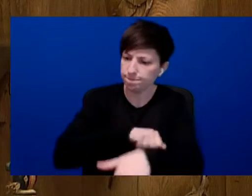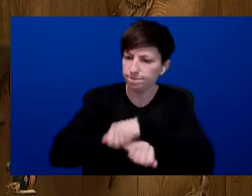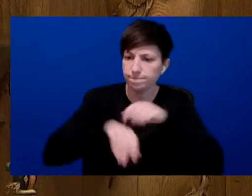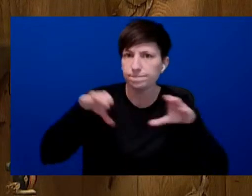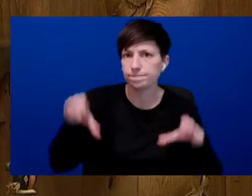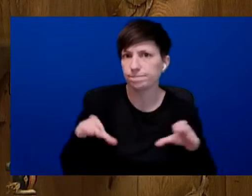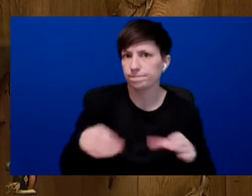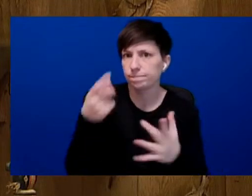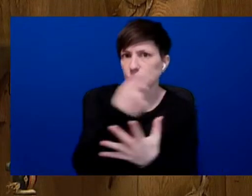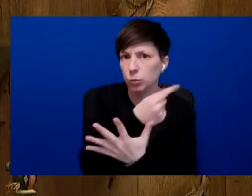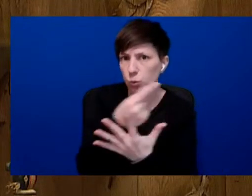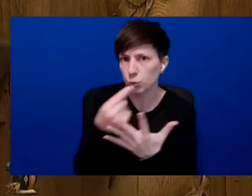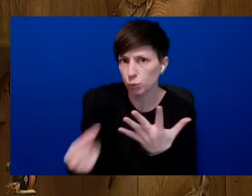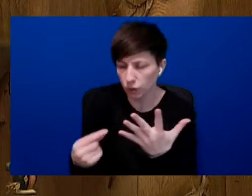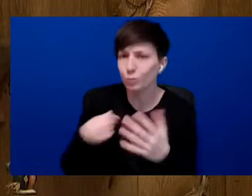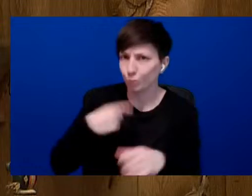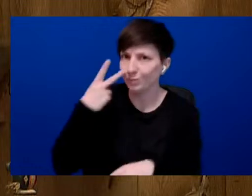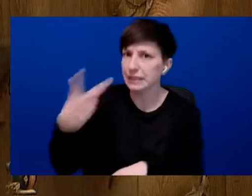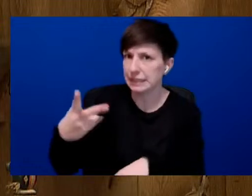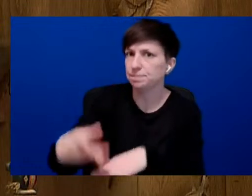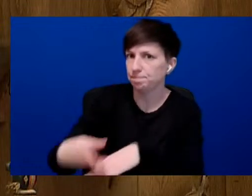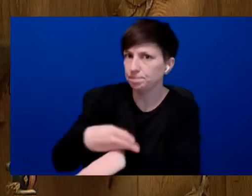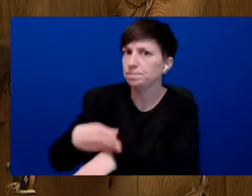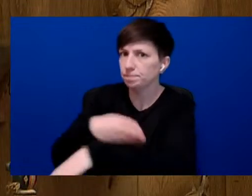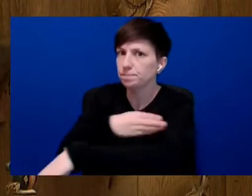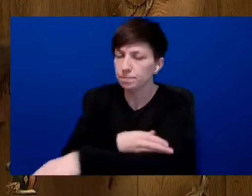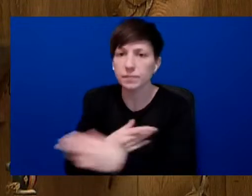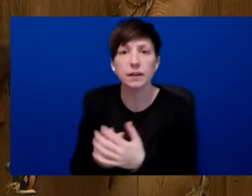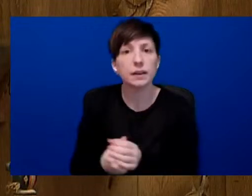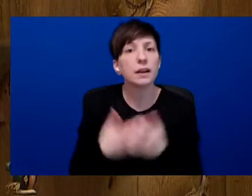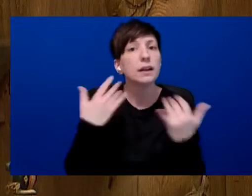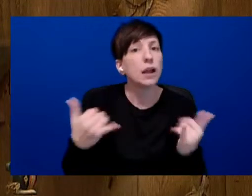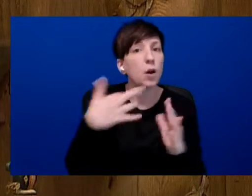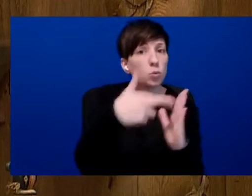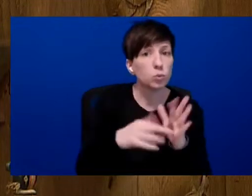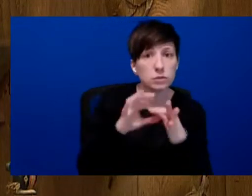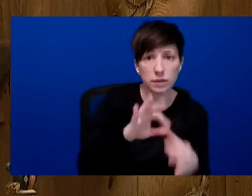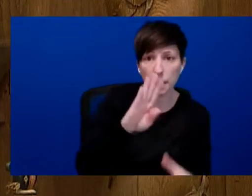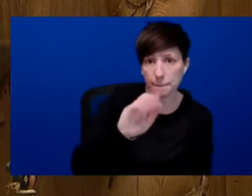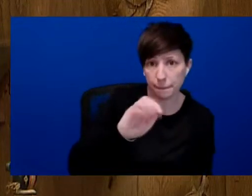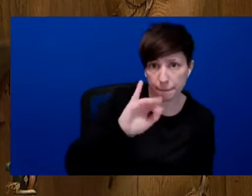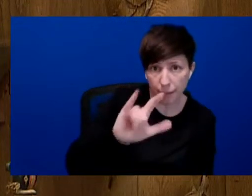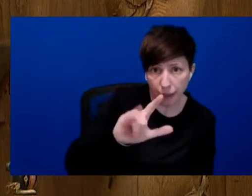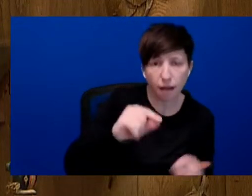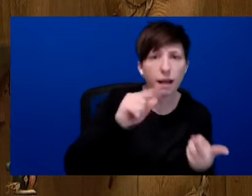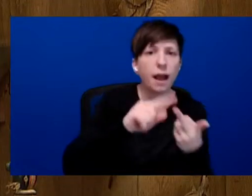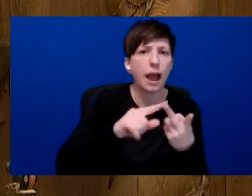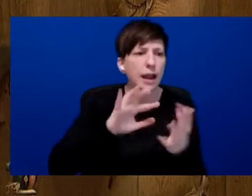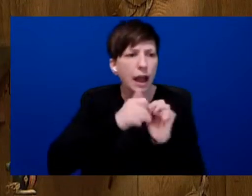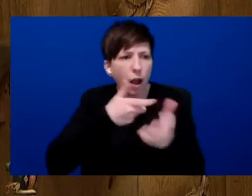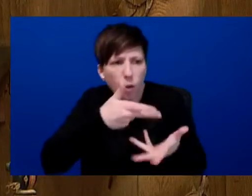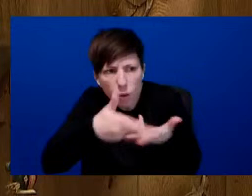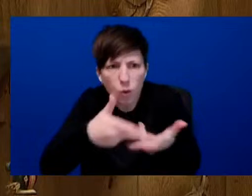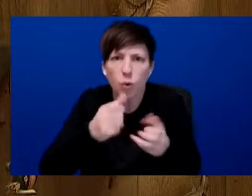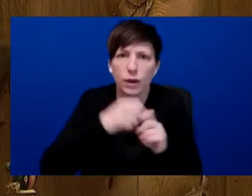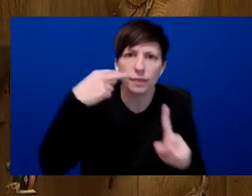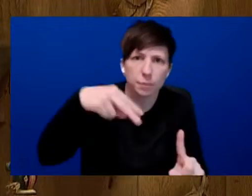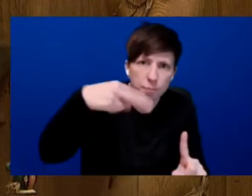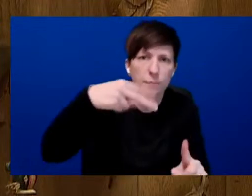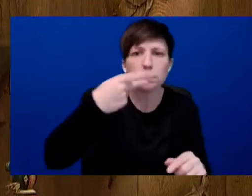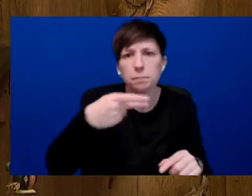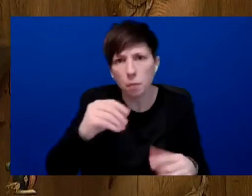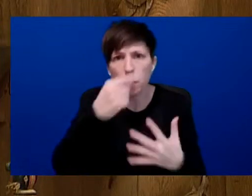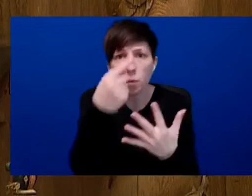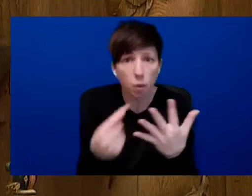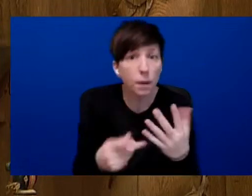results. With stricter bail rules and prosecutors working with police and probation officers, repeat offenders are being kept off the